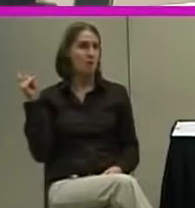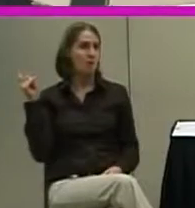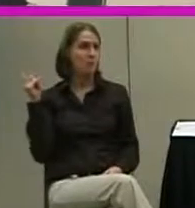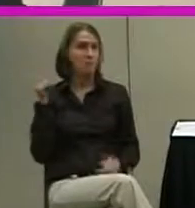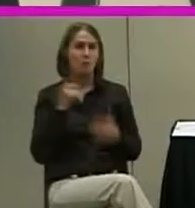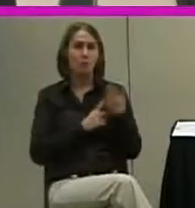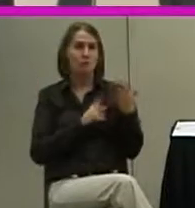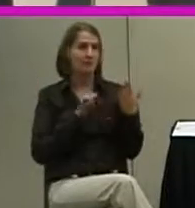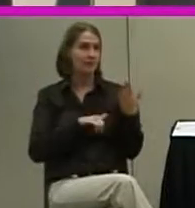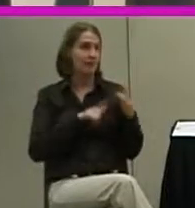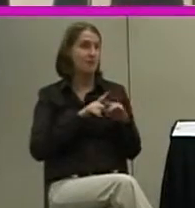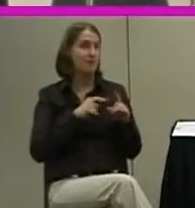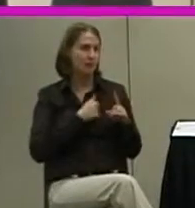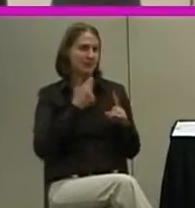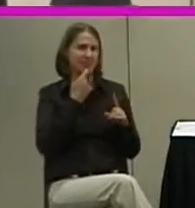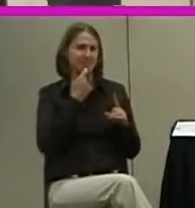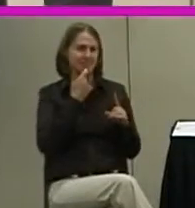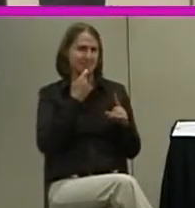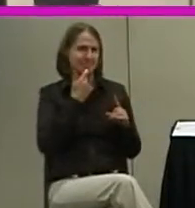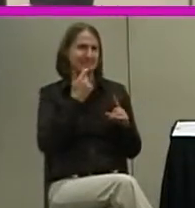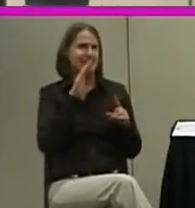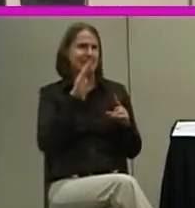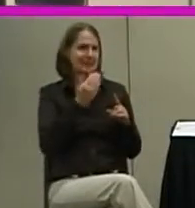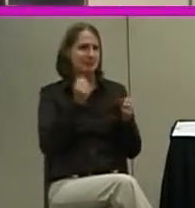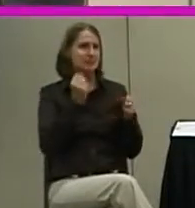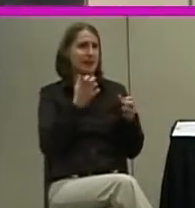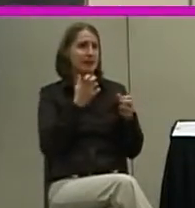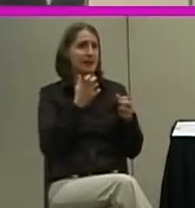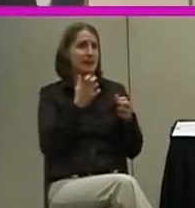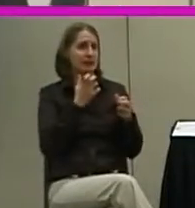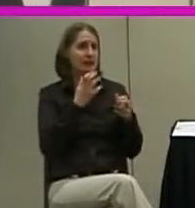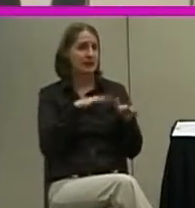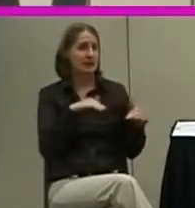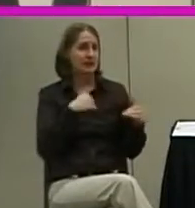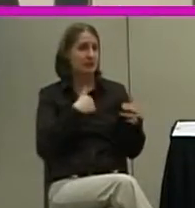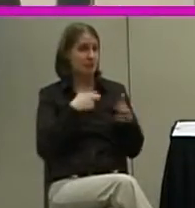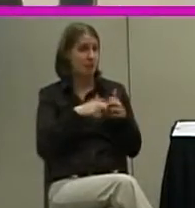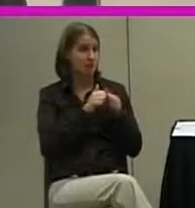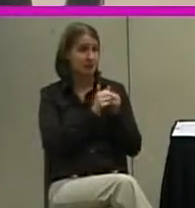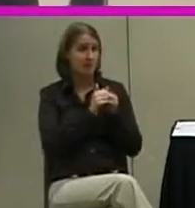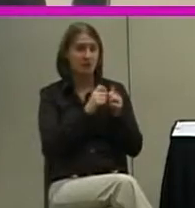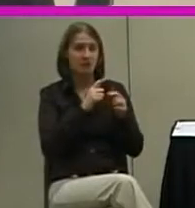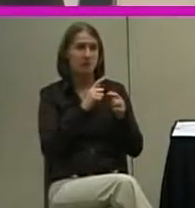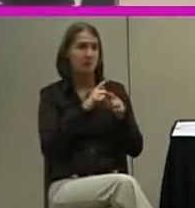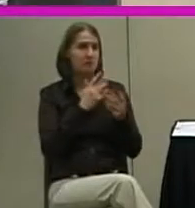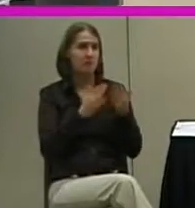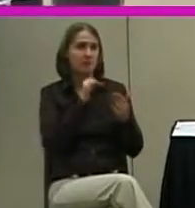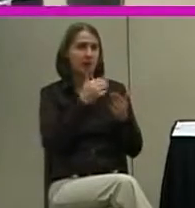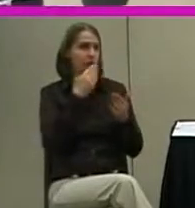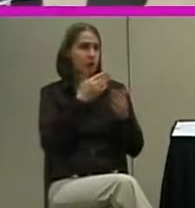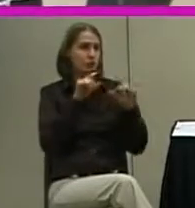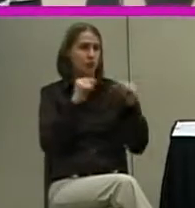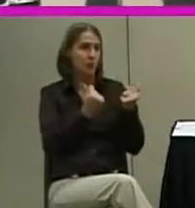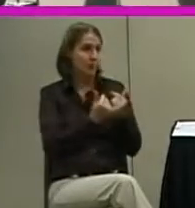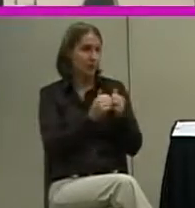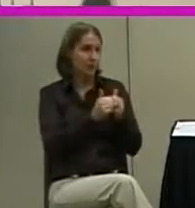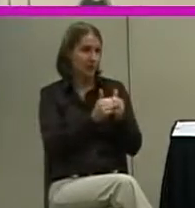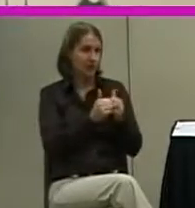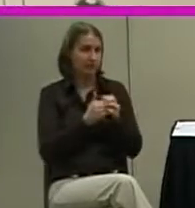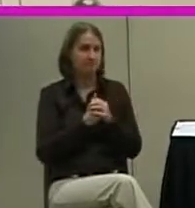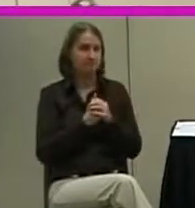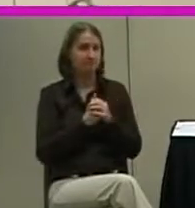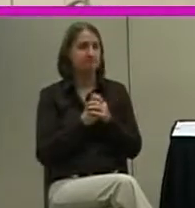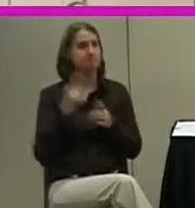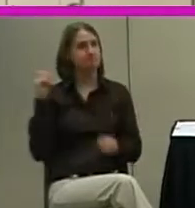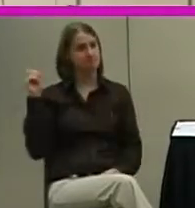certainly say, looks like a lot of kids having problems that are together. Maybe that's not a good grouping. And then there's this